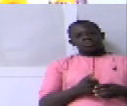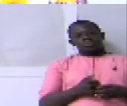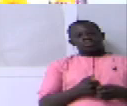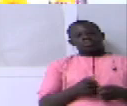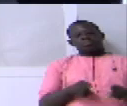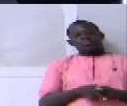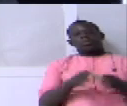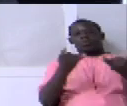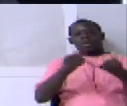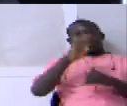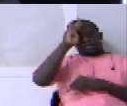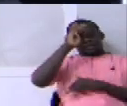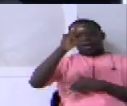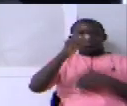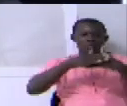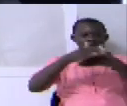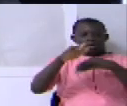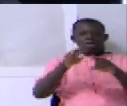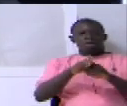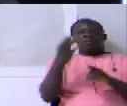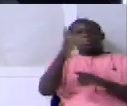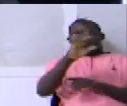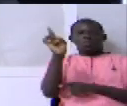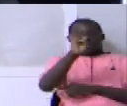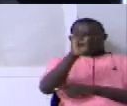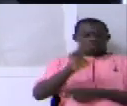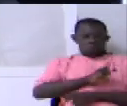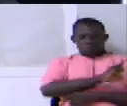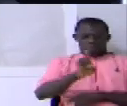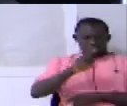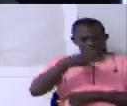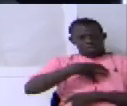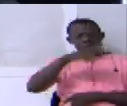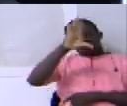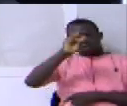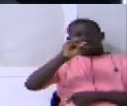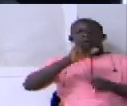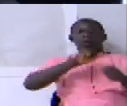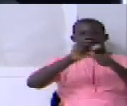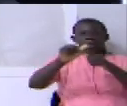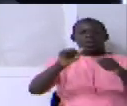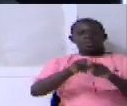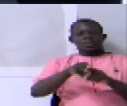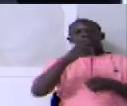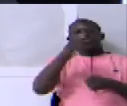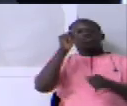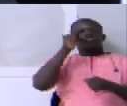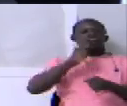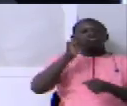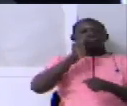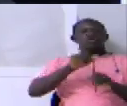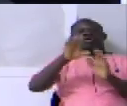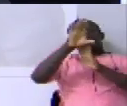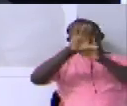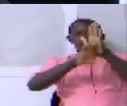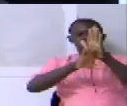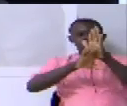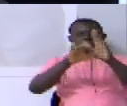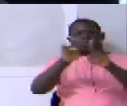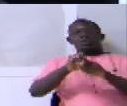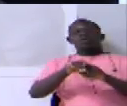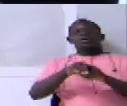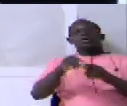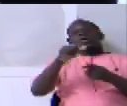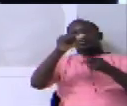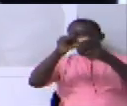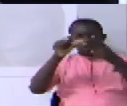thank you very much. Maybe what we should do is turn the Constitution provisions, the Act, the